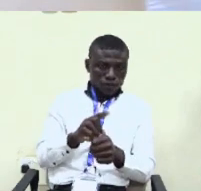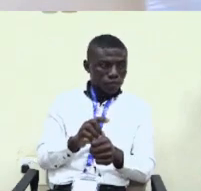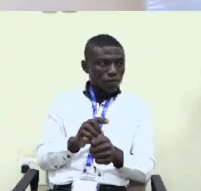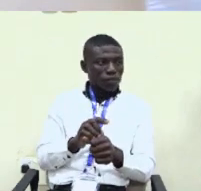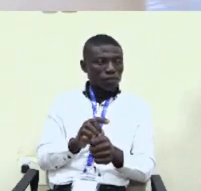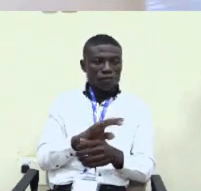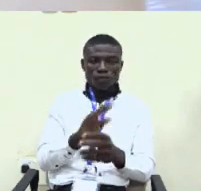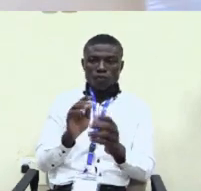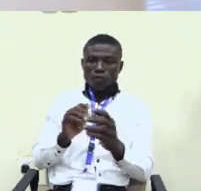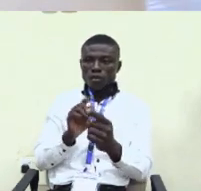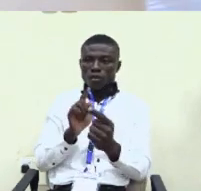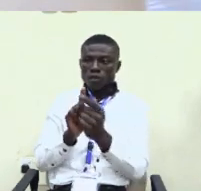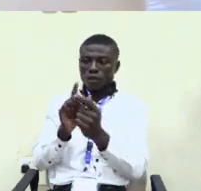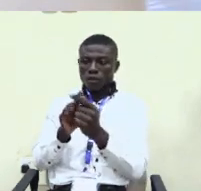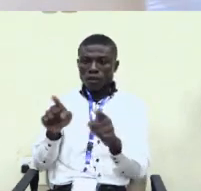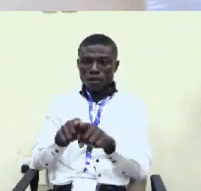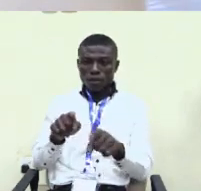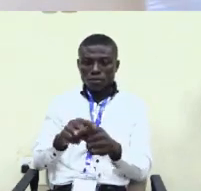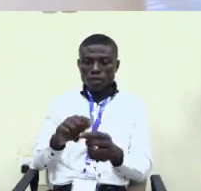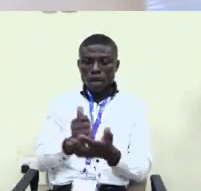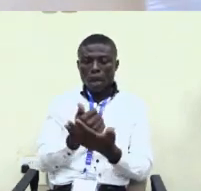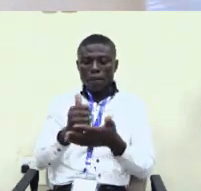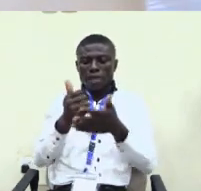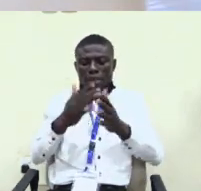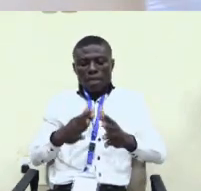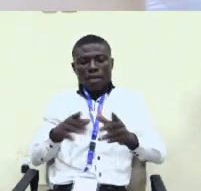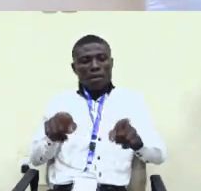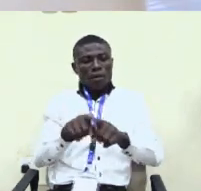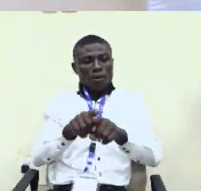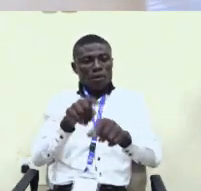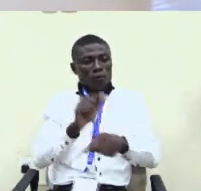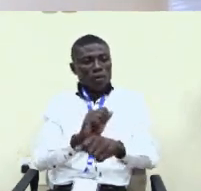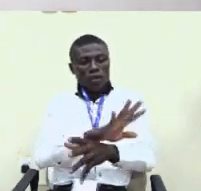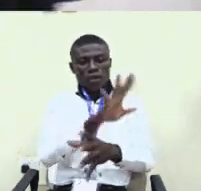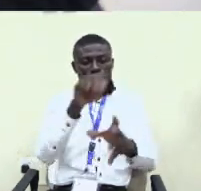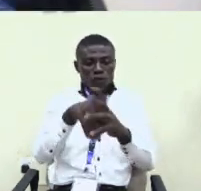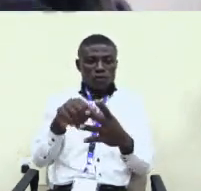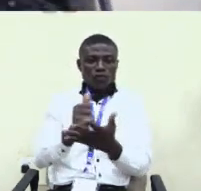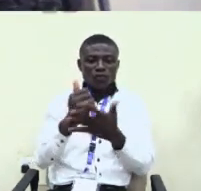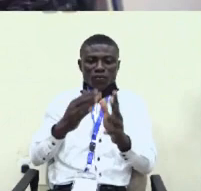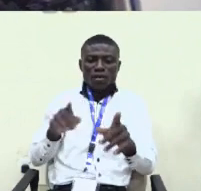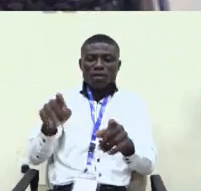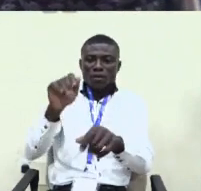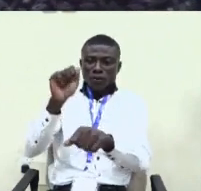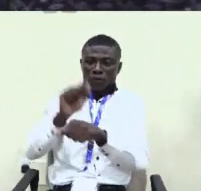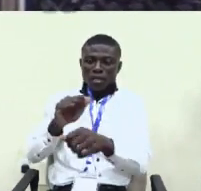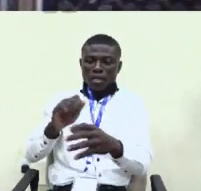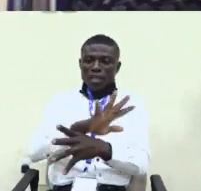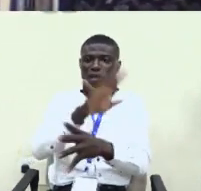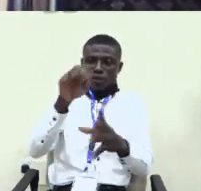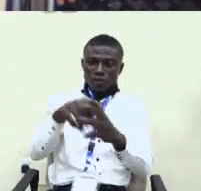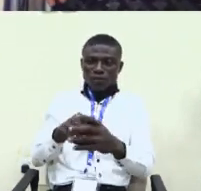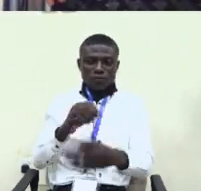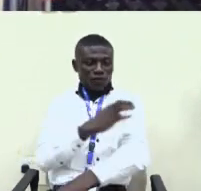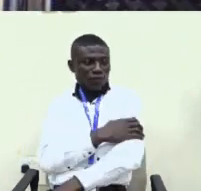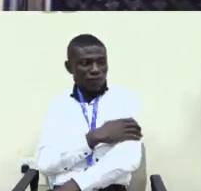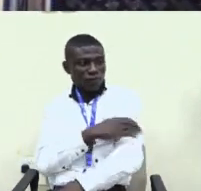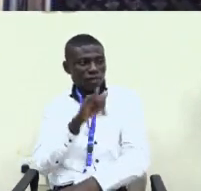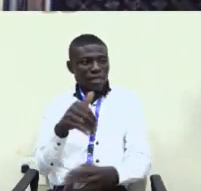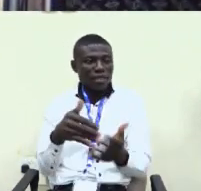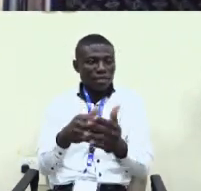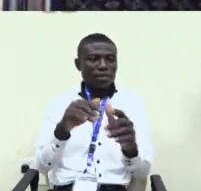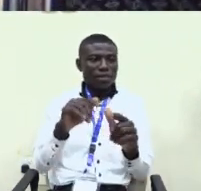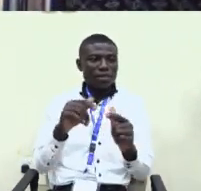or engaging as ambassadors, engaging as inclusive ambassadors and inclusive champions, and your organization did that.